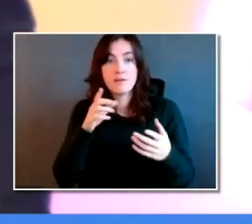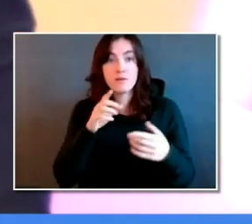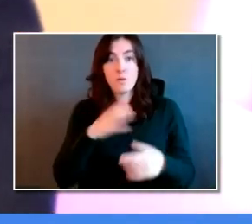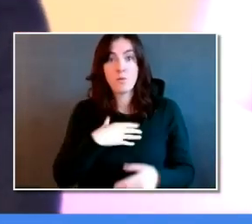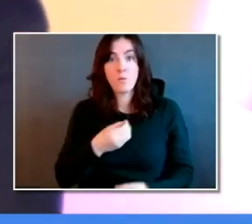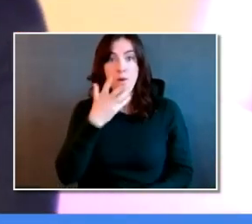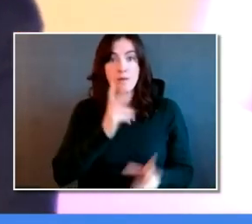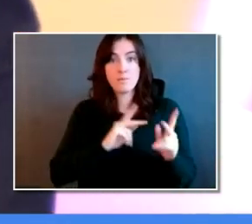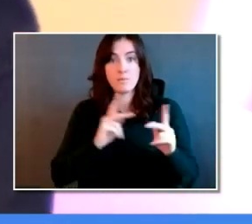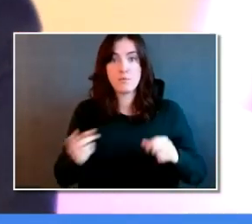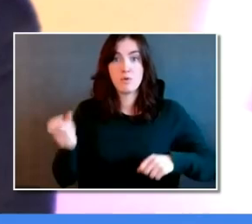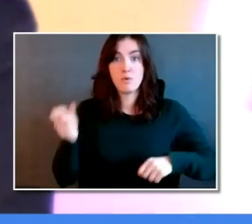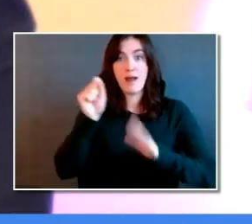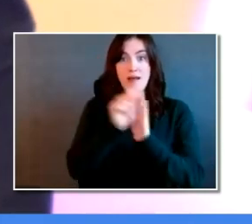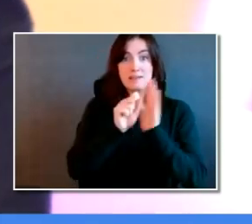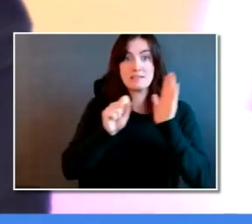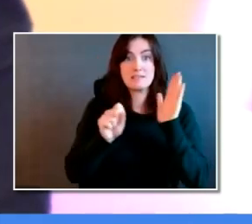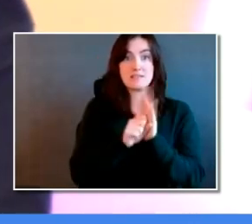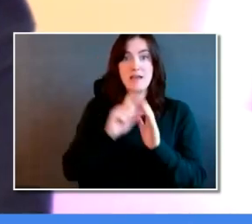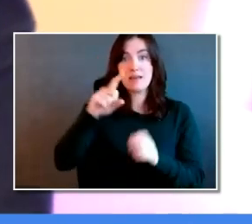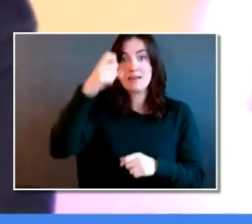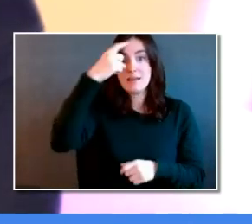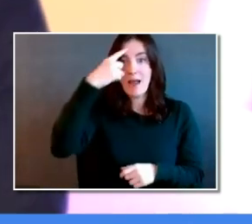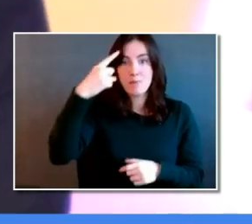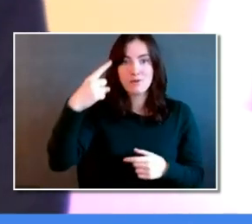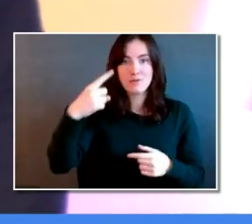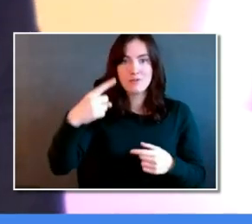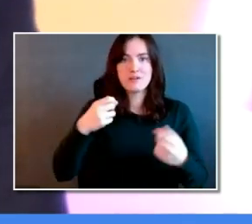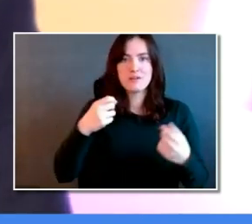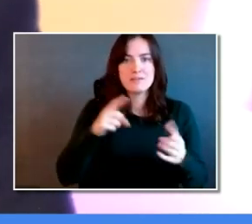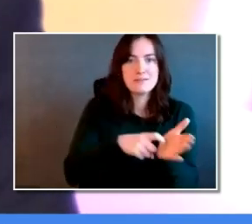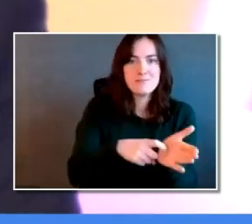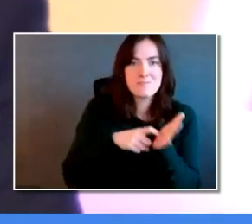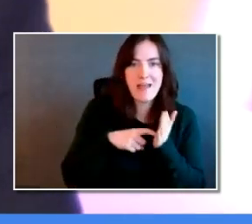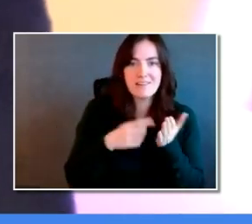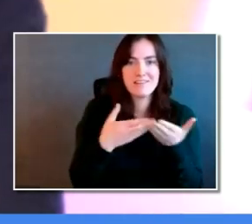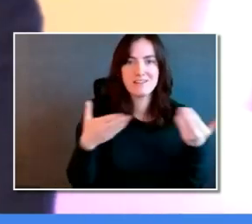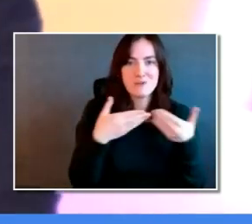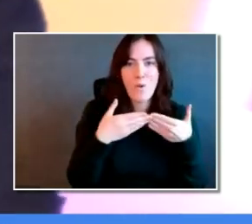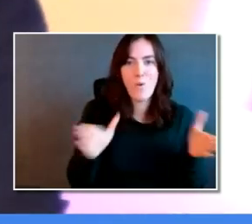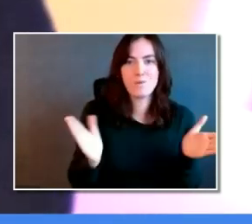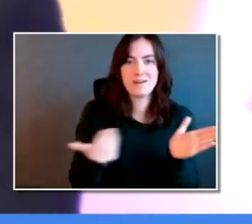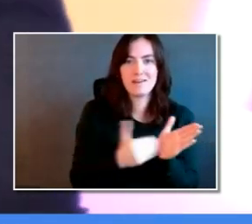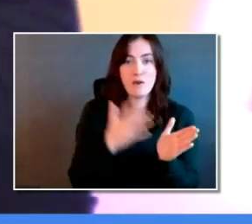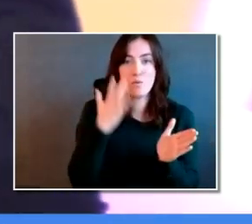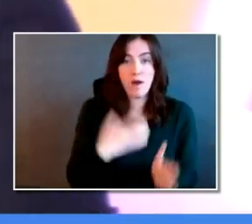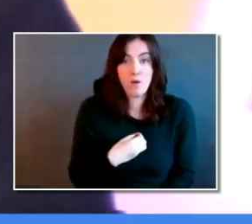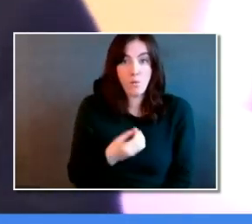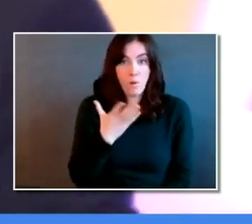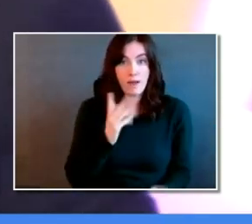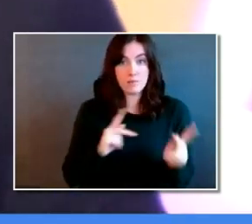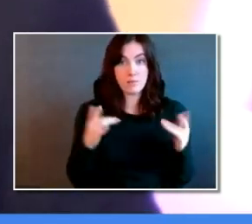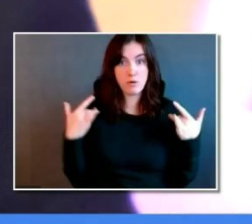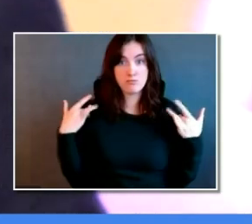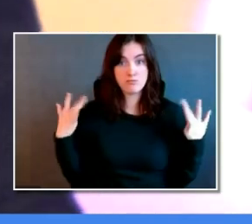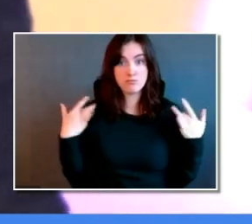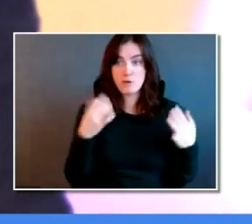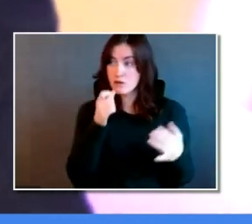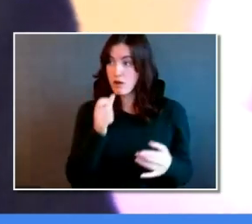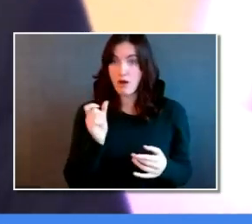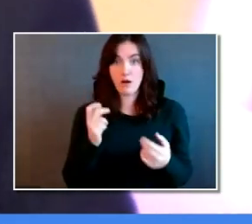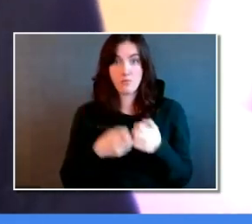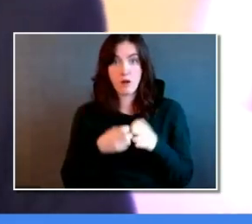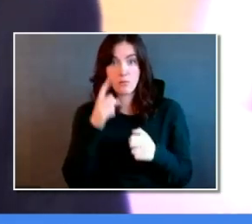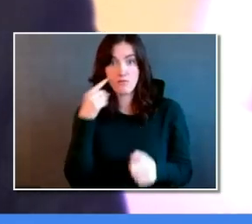demanding that everything be opened back up. Because, see, it wasn't a problem for them. So they showed up in their camouflage with